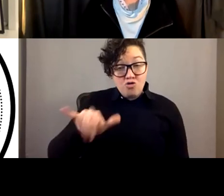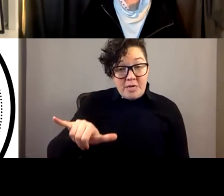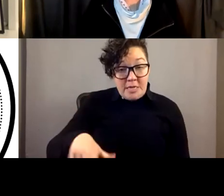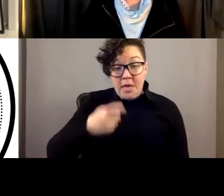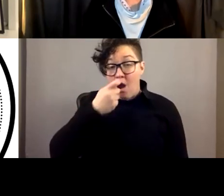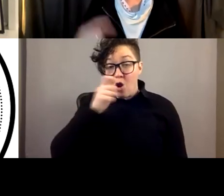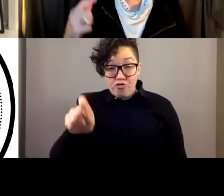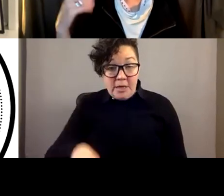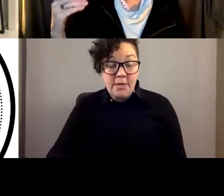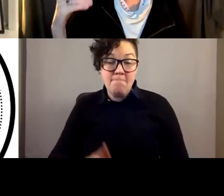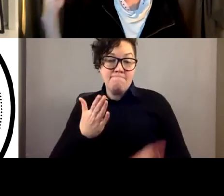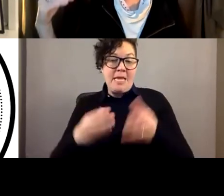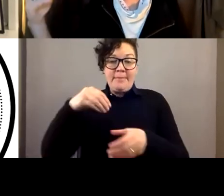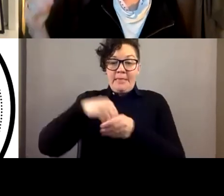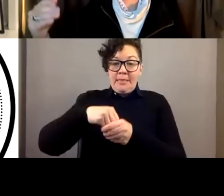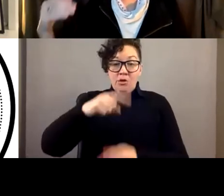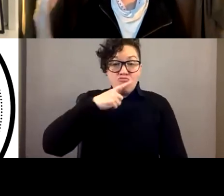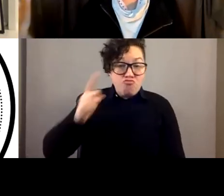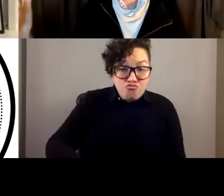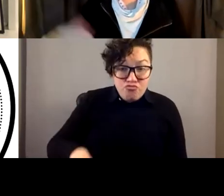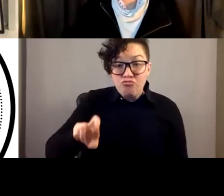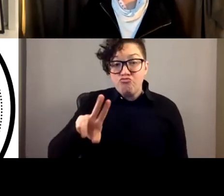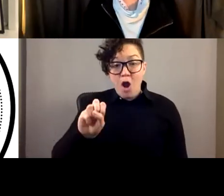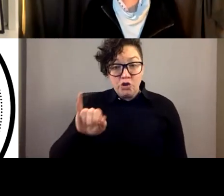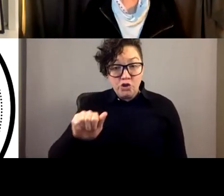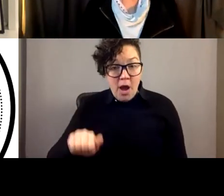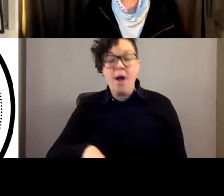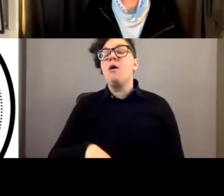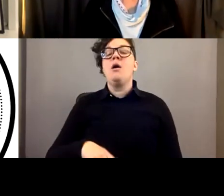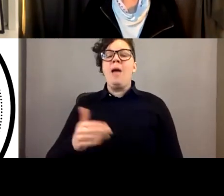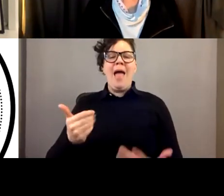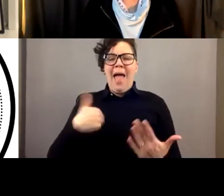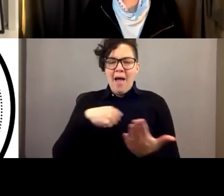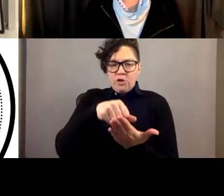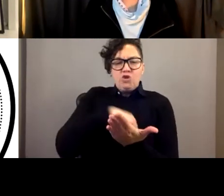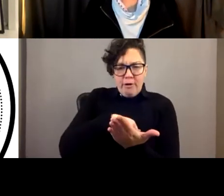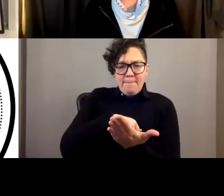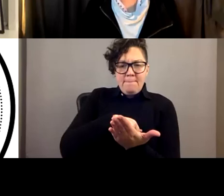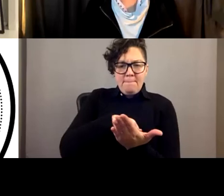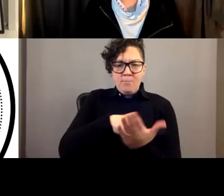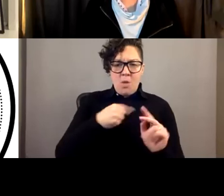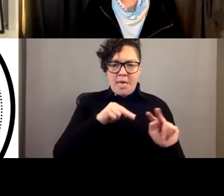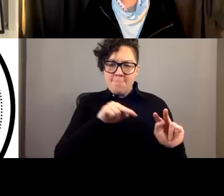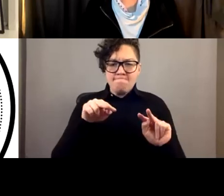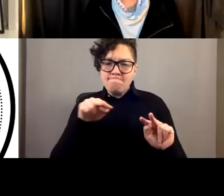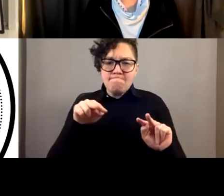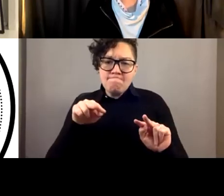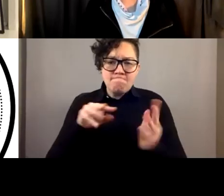what we need to be careful of. And you can, there are scripts mm-hmm. that we can mm-hmm. be watchful for.